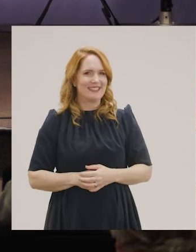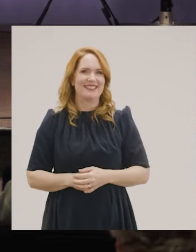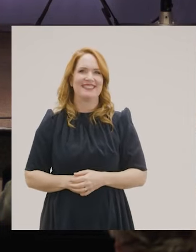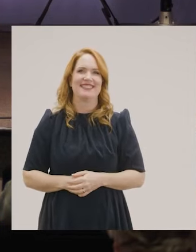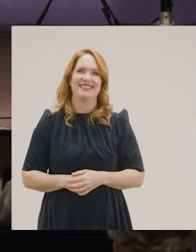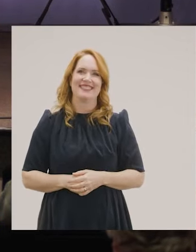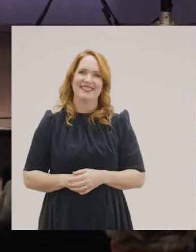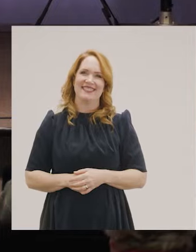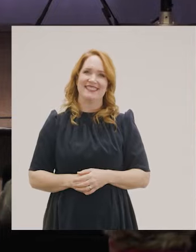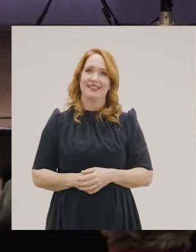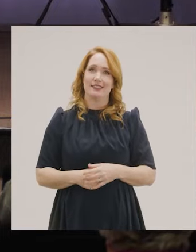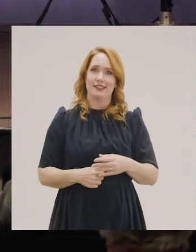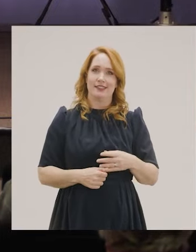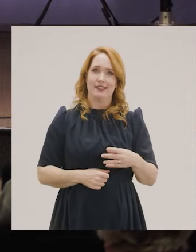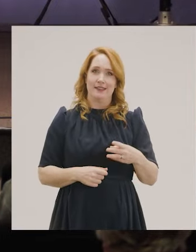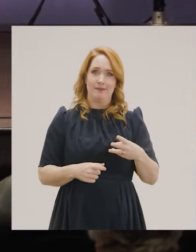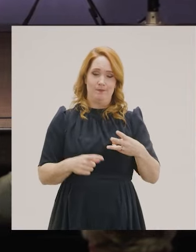same thing.